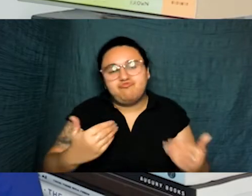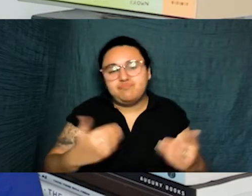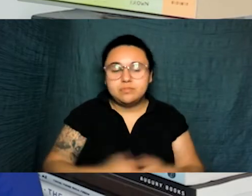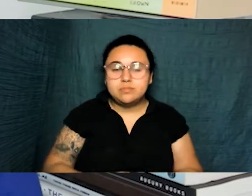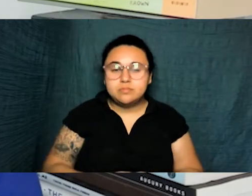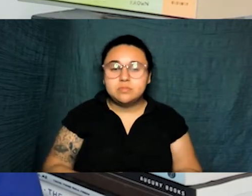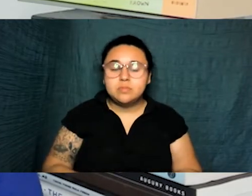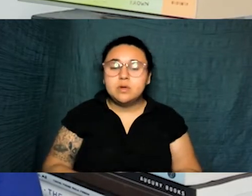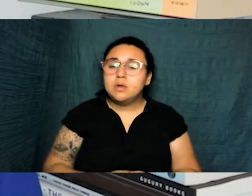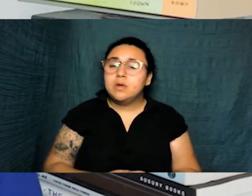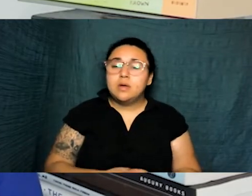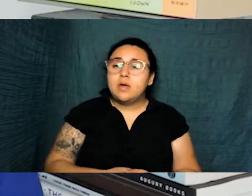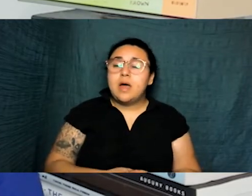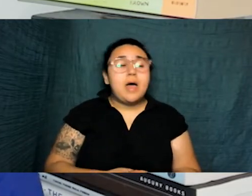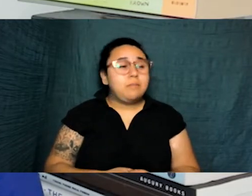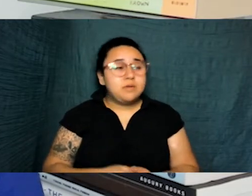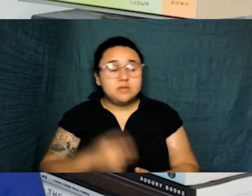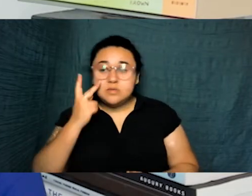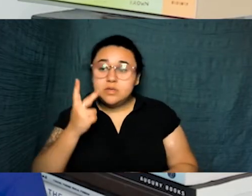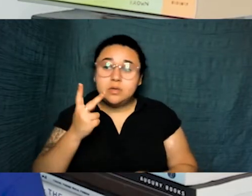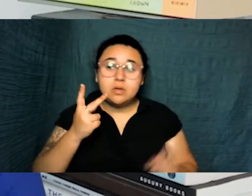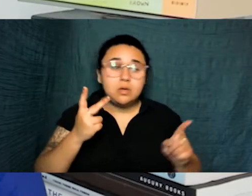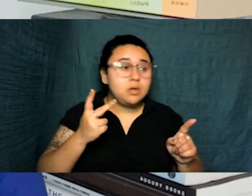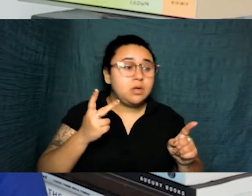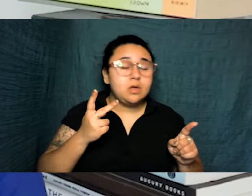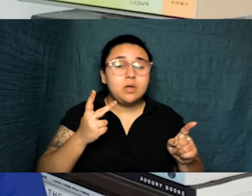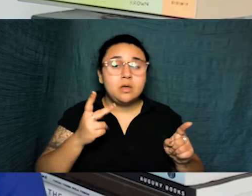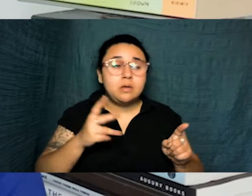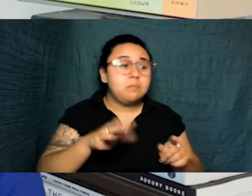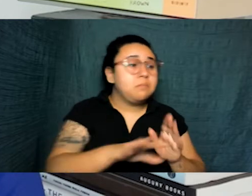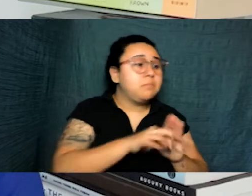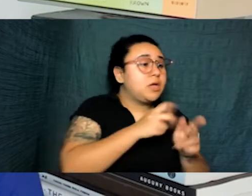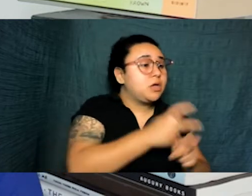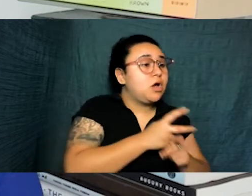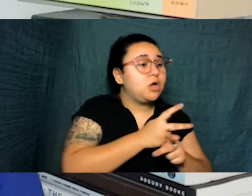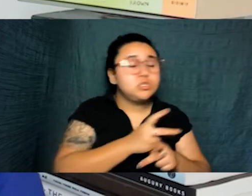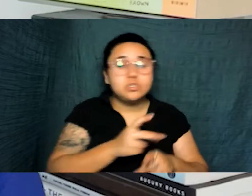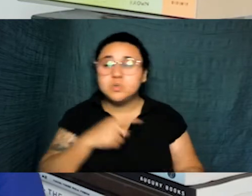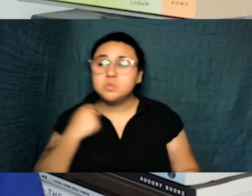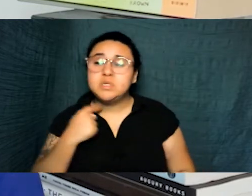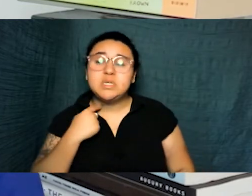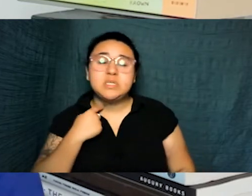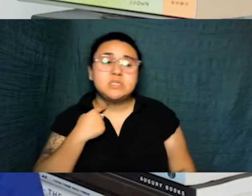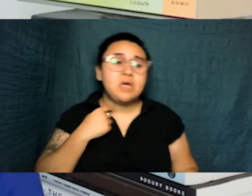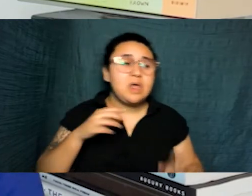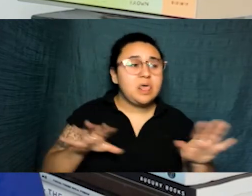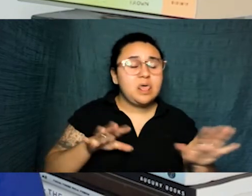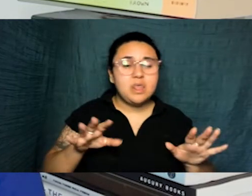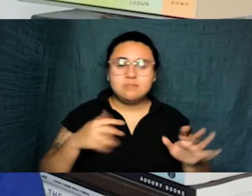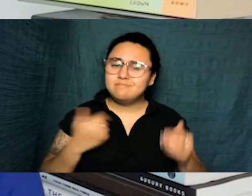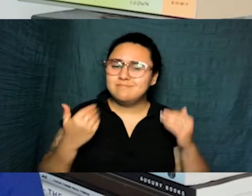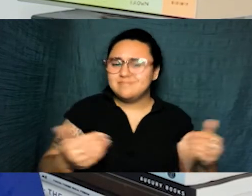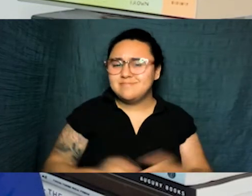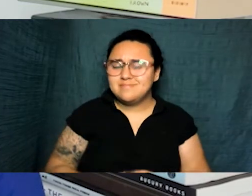not choose caution over risk. My curiosity will run wild in the chaos. I will